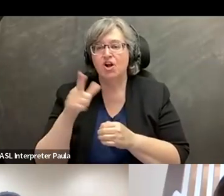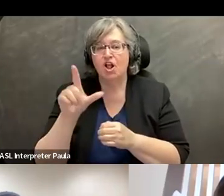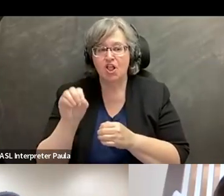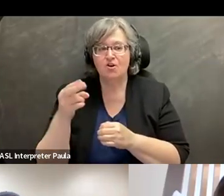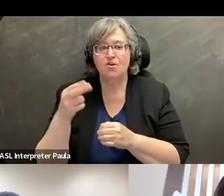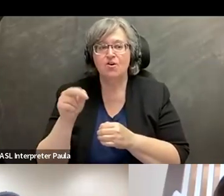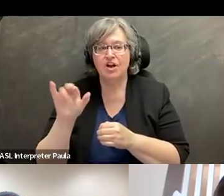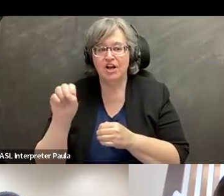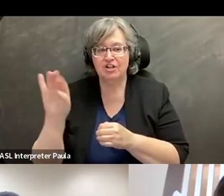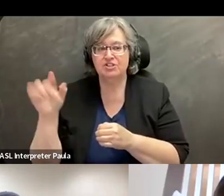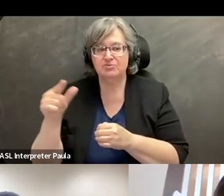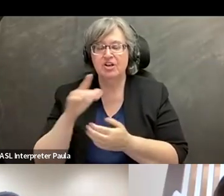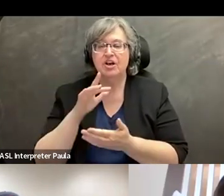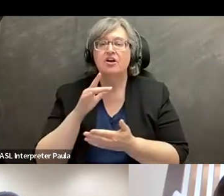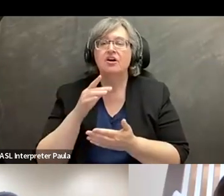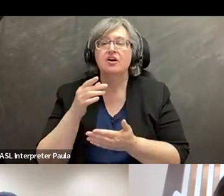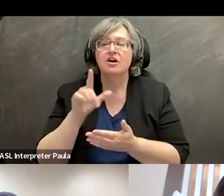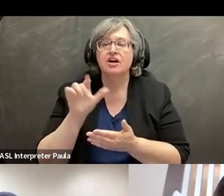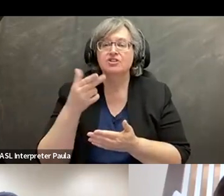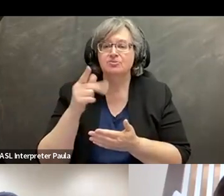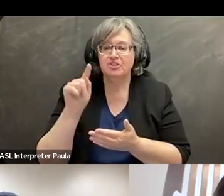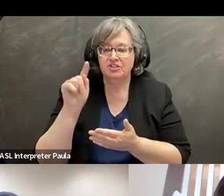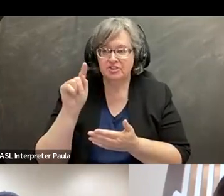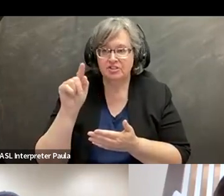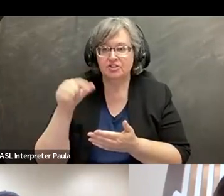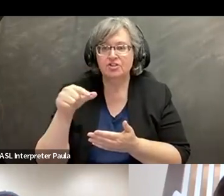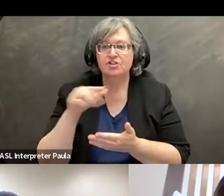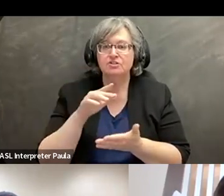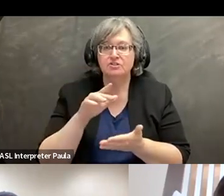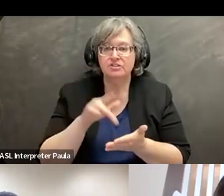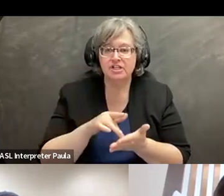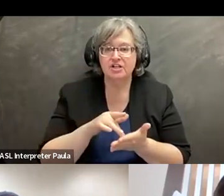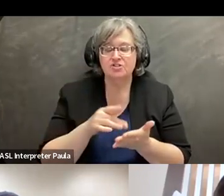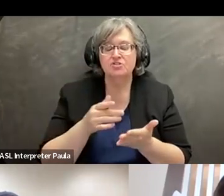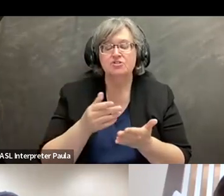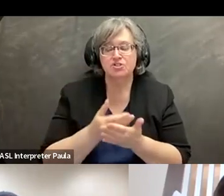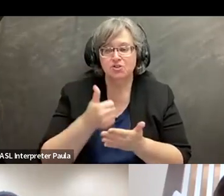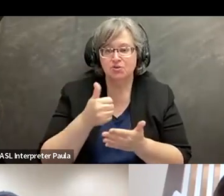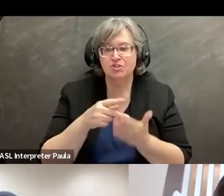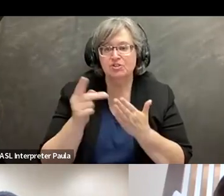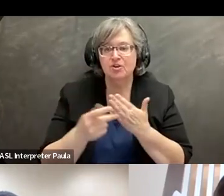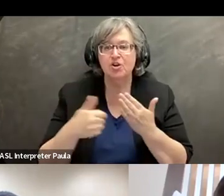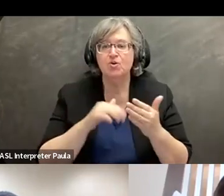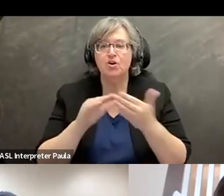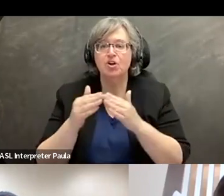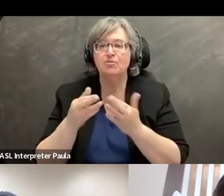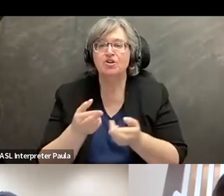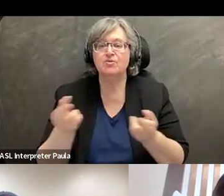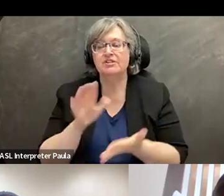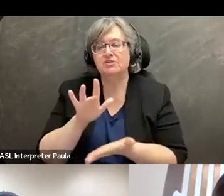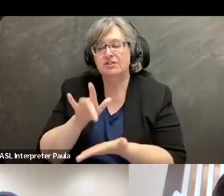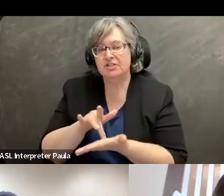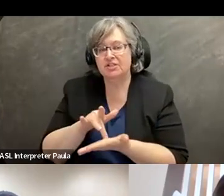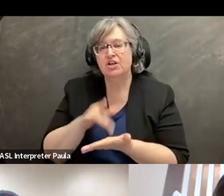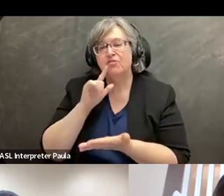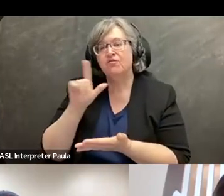the LGBT Center's newest program. We are a community resource center